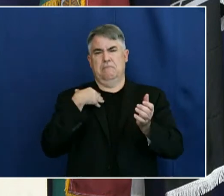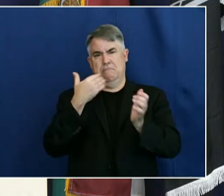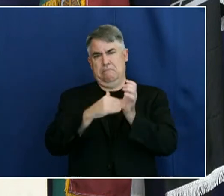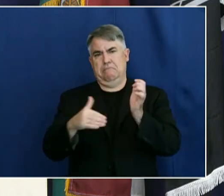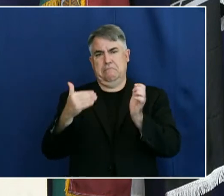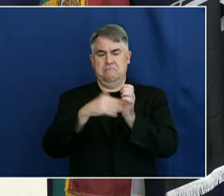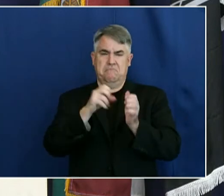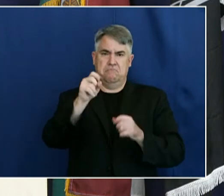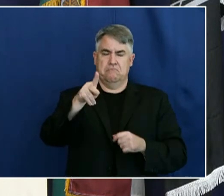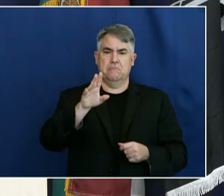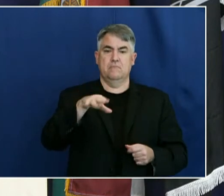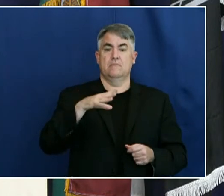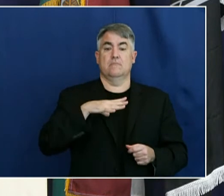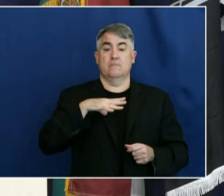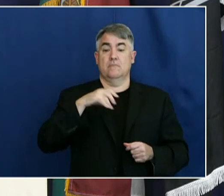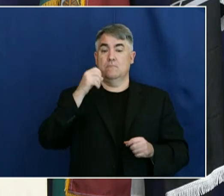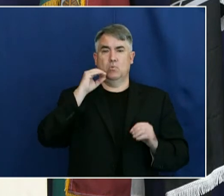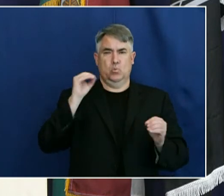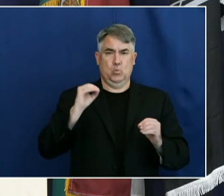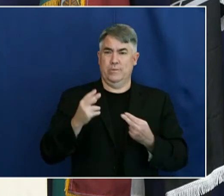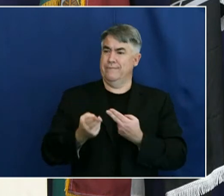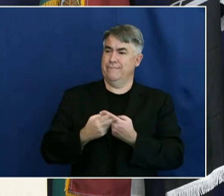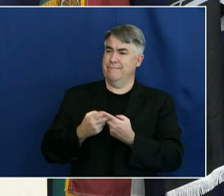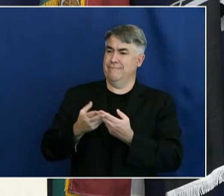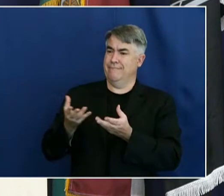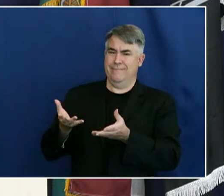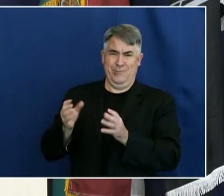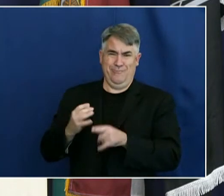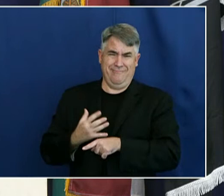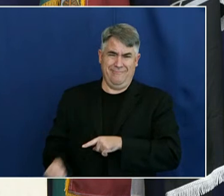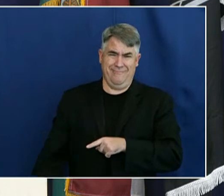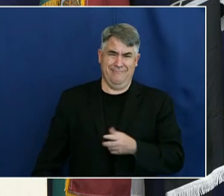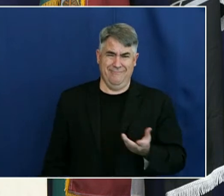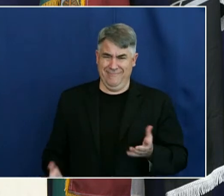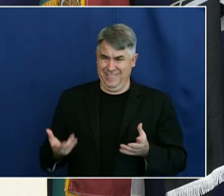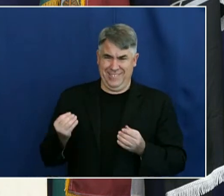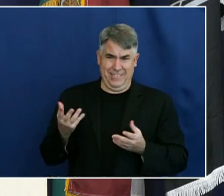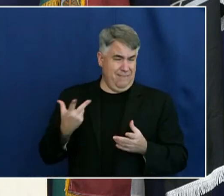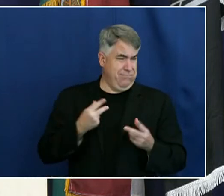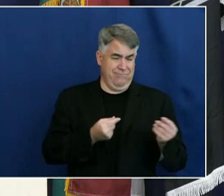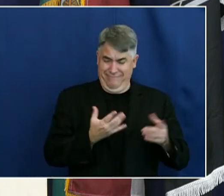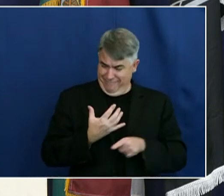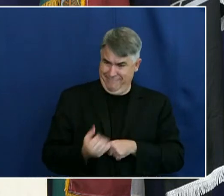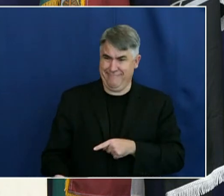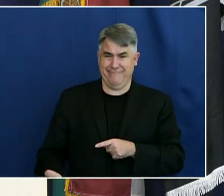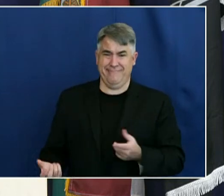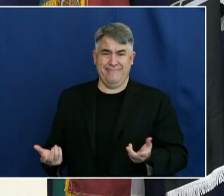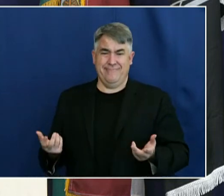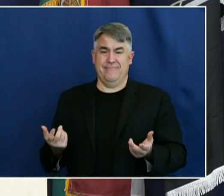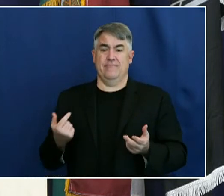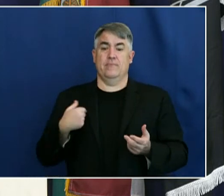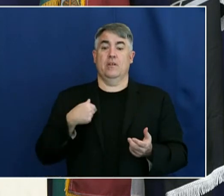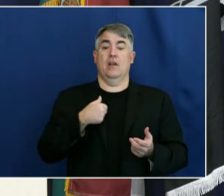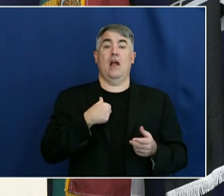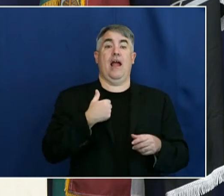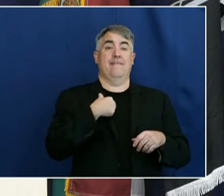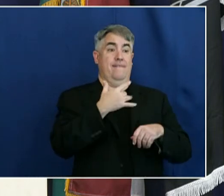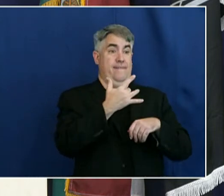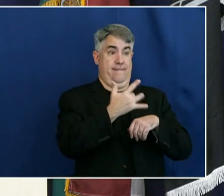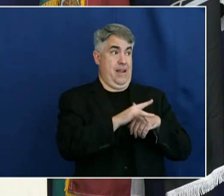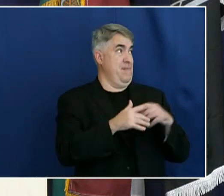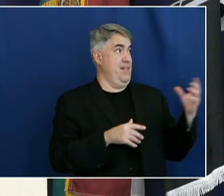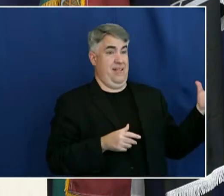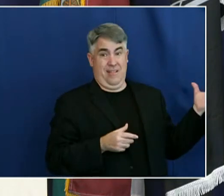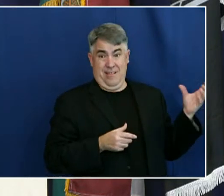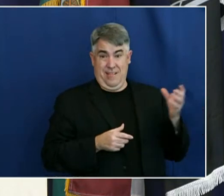doses that sit on a shelf waiting for teachers to take them. That's not how it works. What we do is make available a percentage